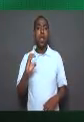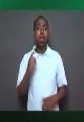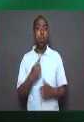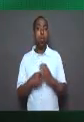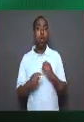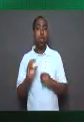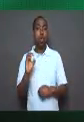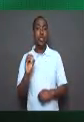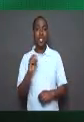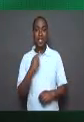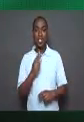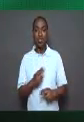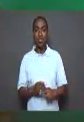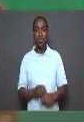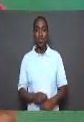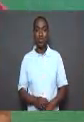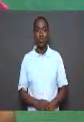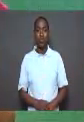carbon monoxide.